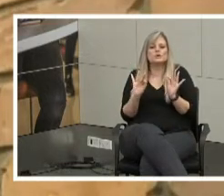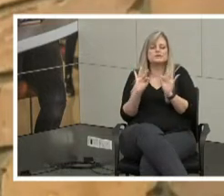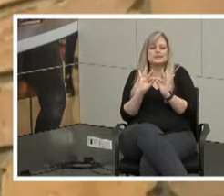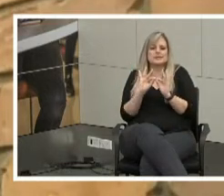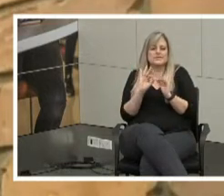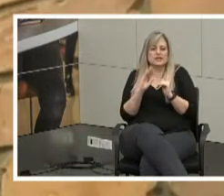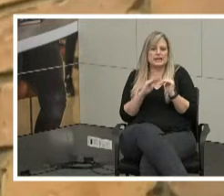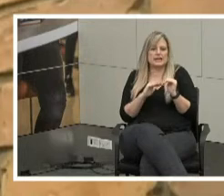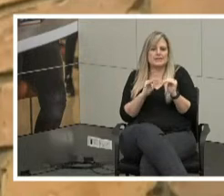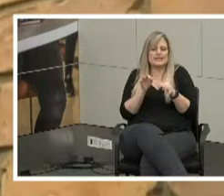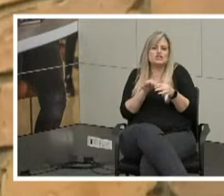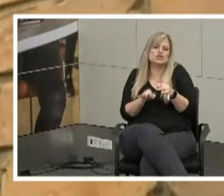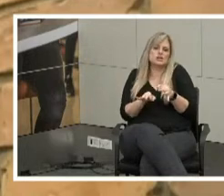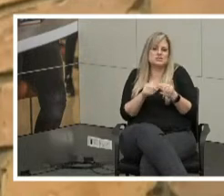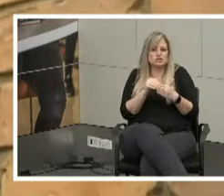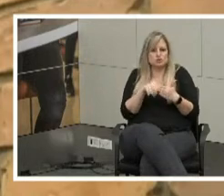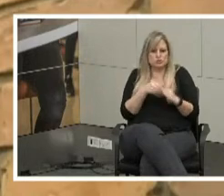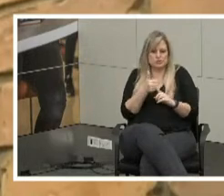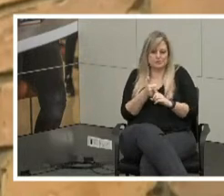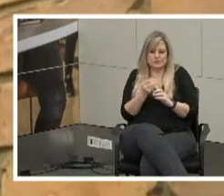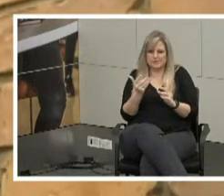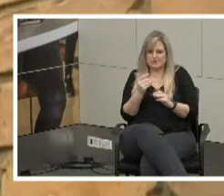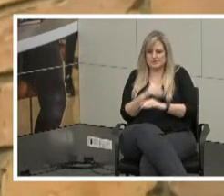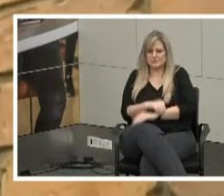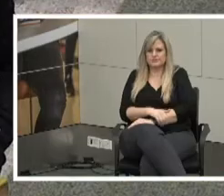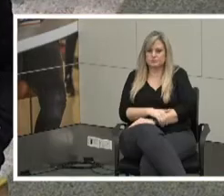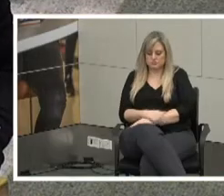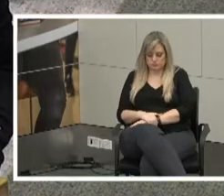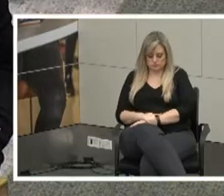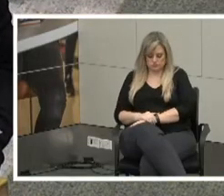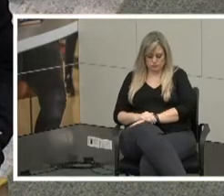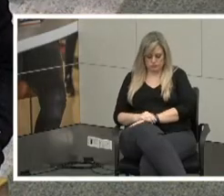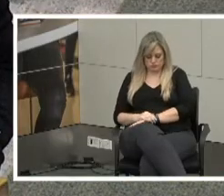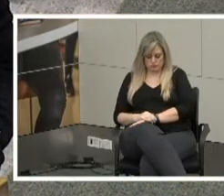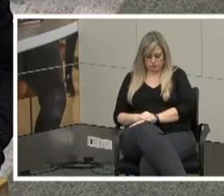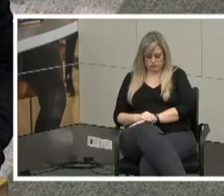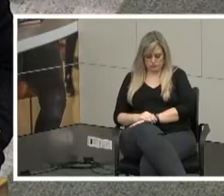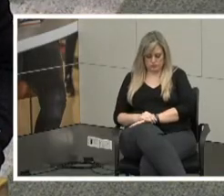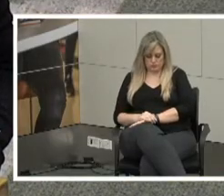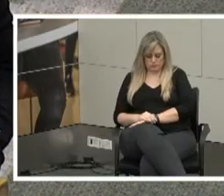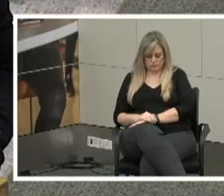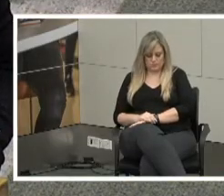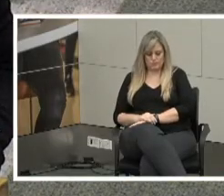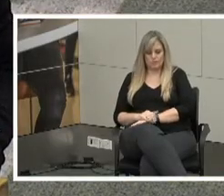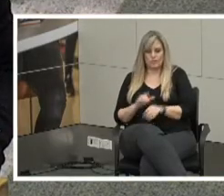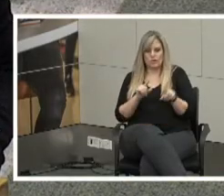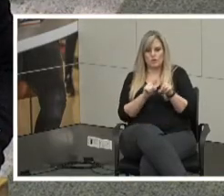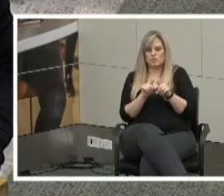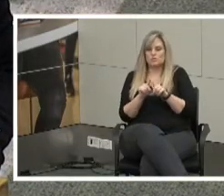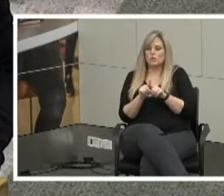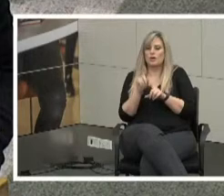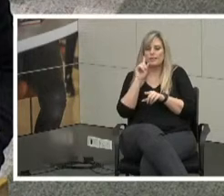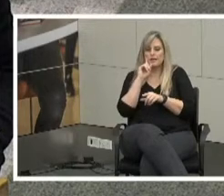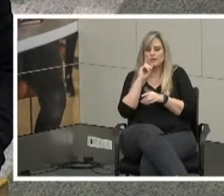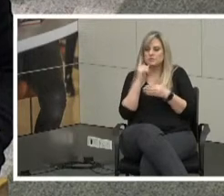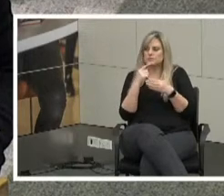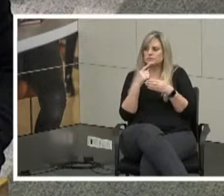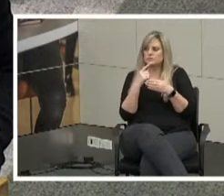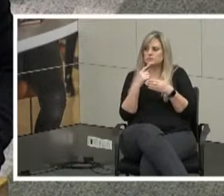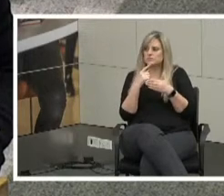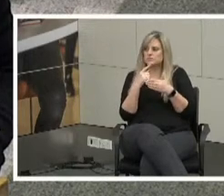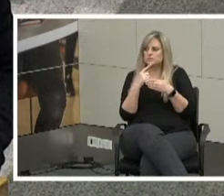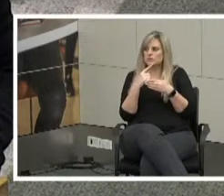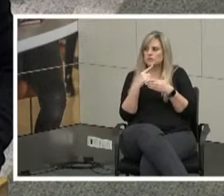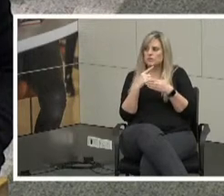students I I guess is where I'm going I also think next week when we talk about our